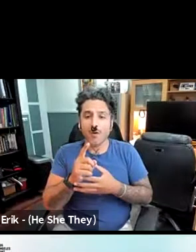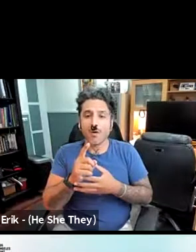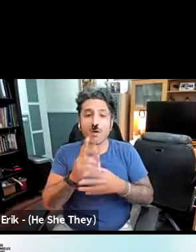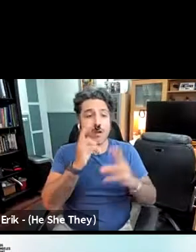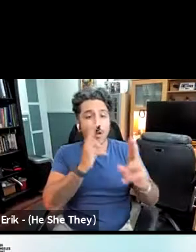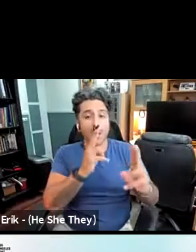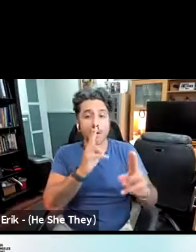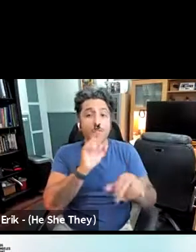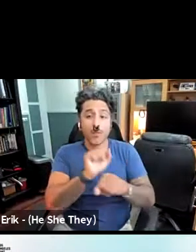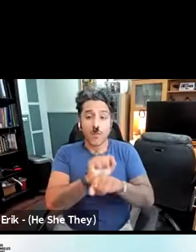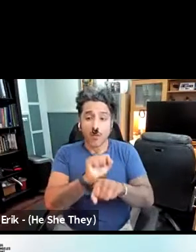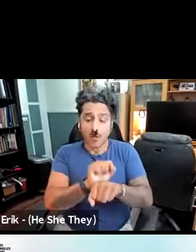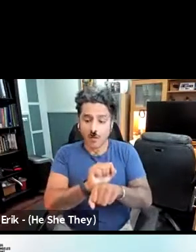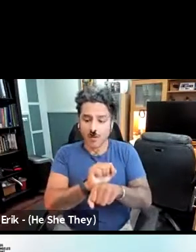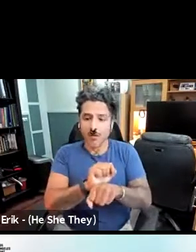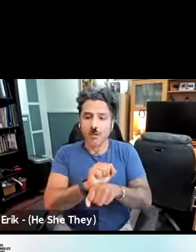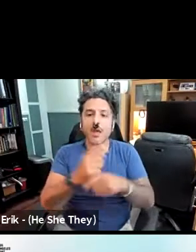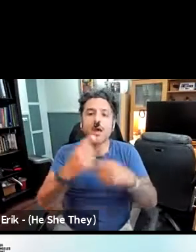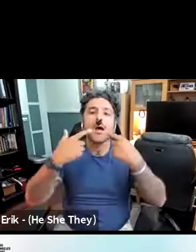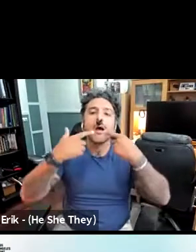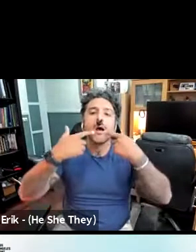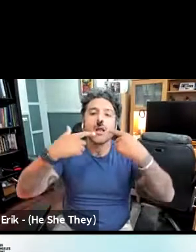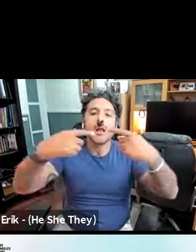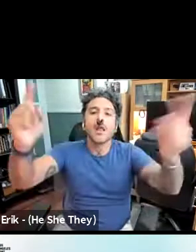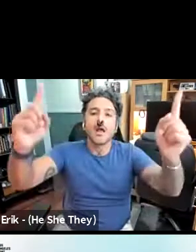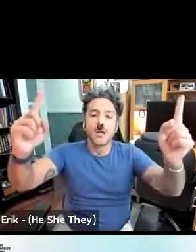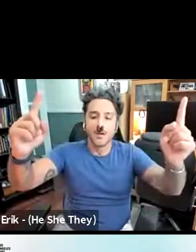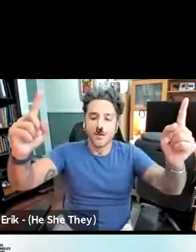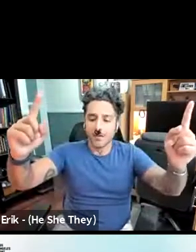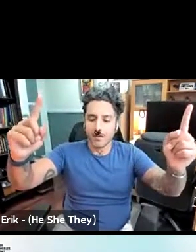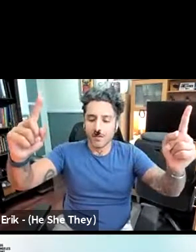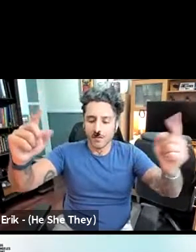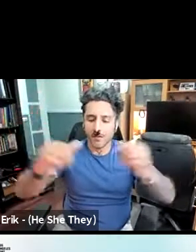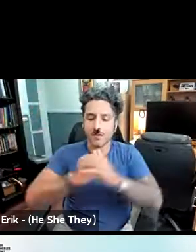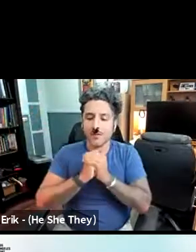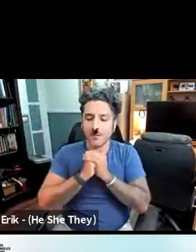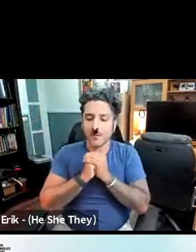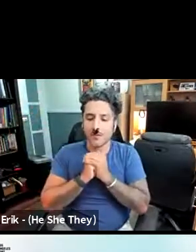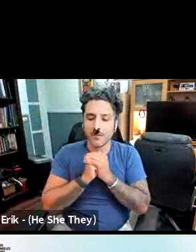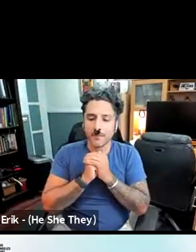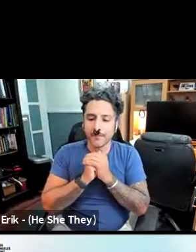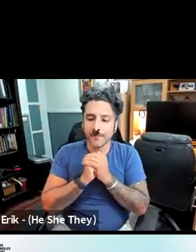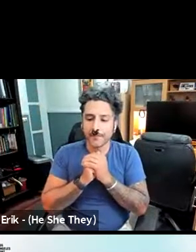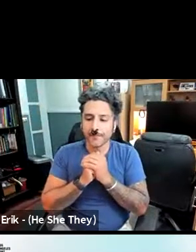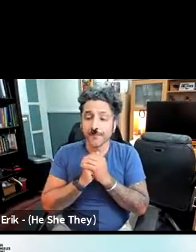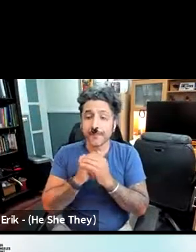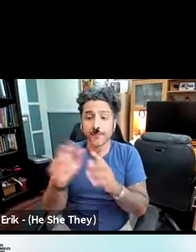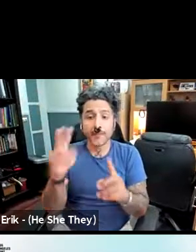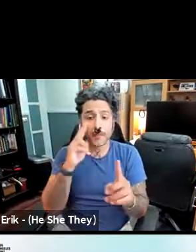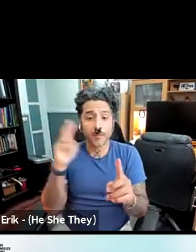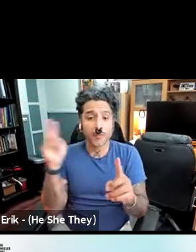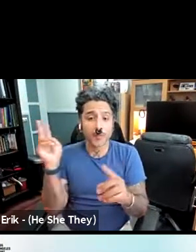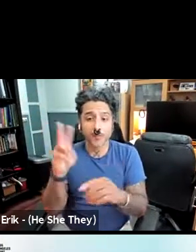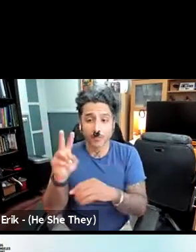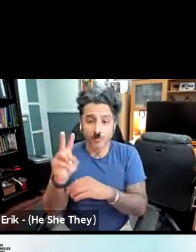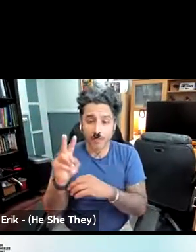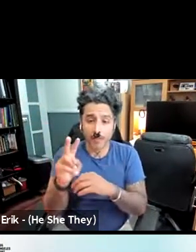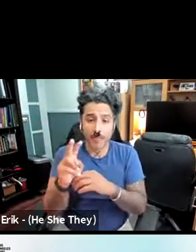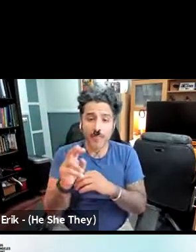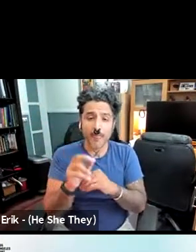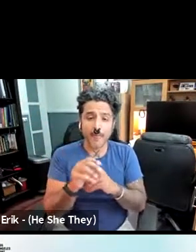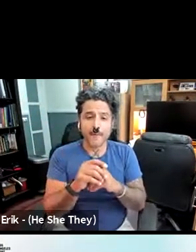their work out loud. Okay, and to see, you